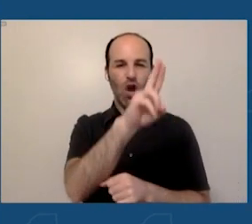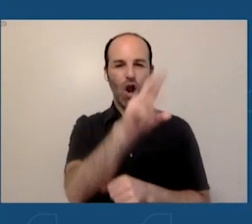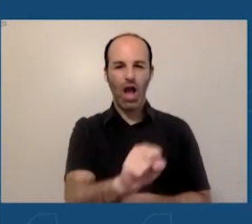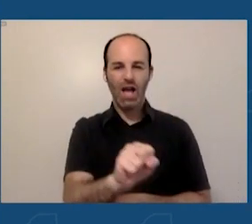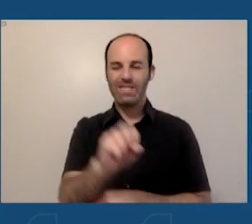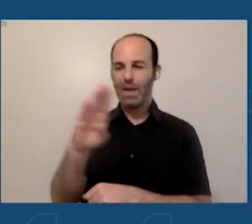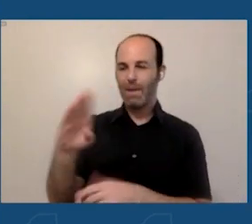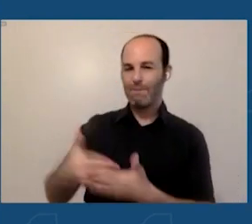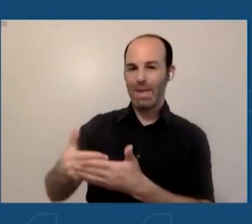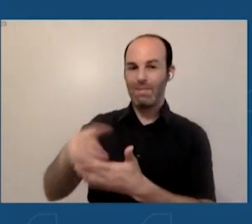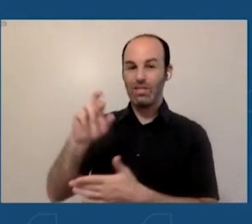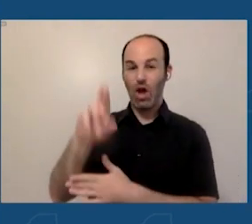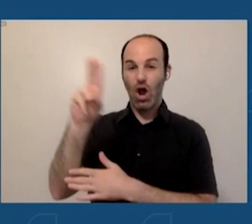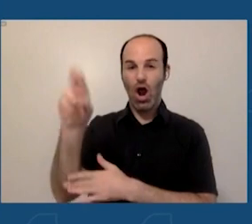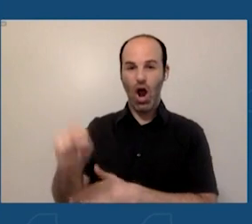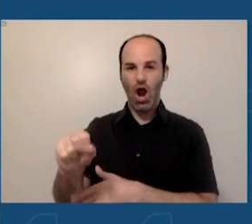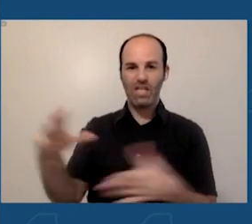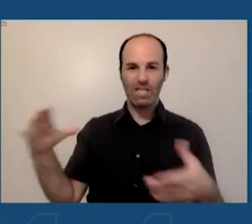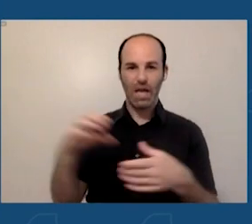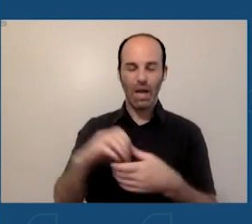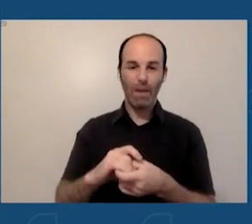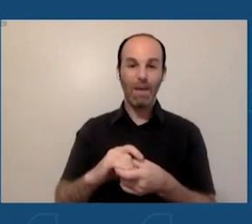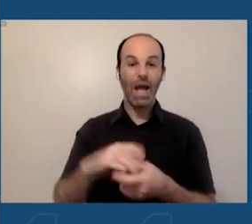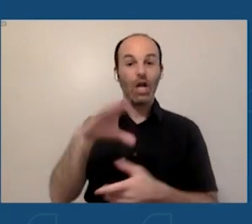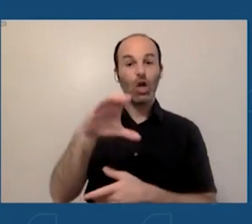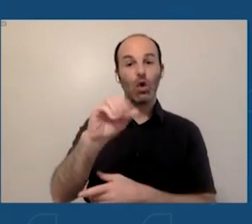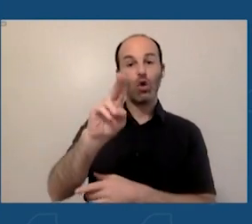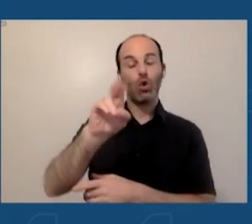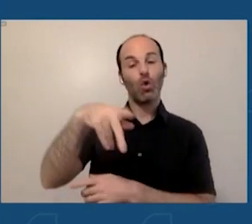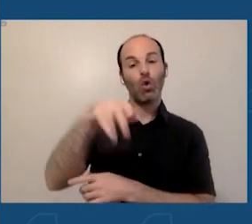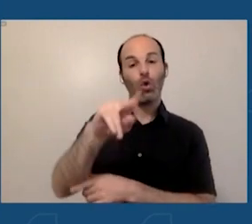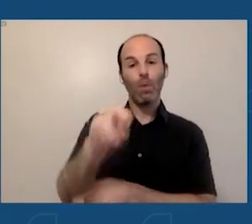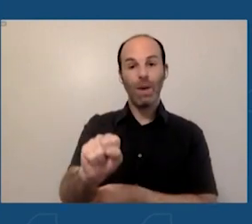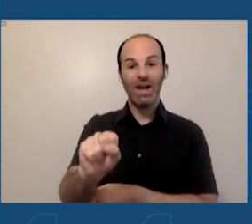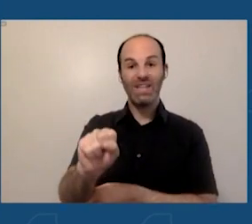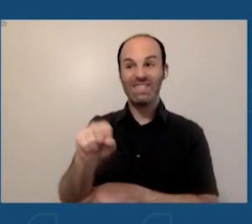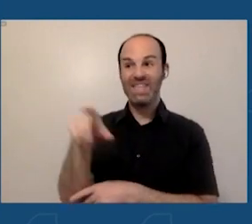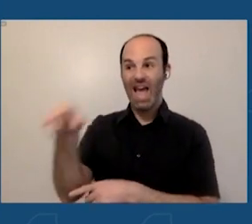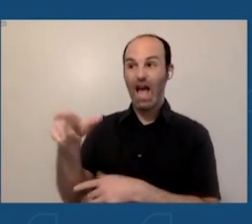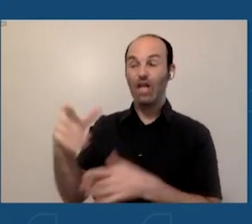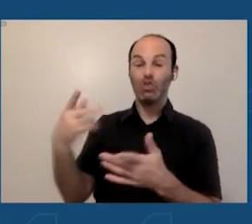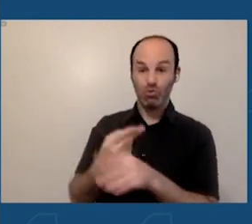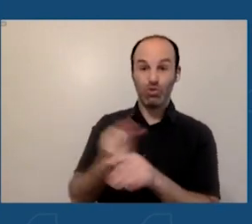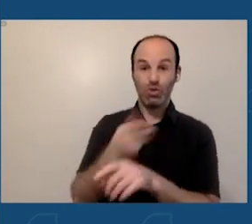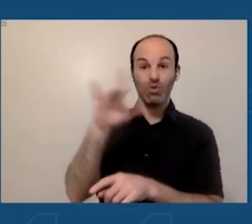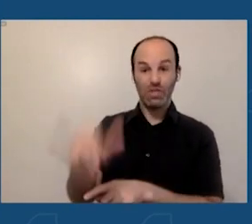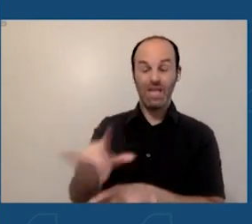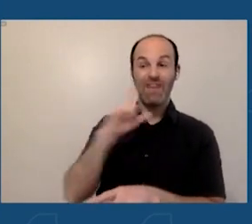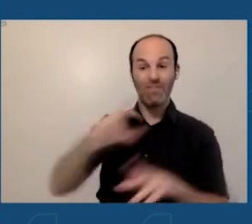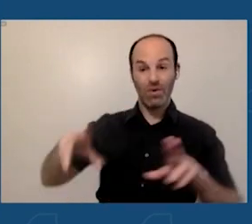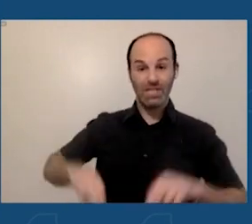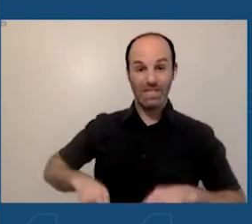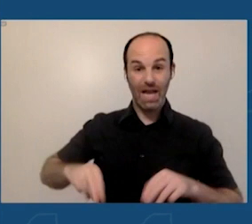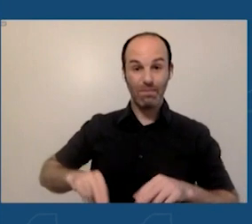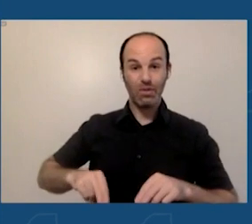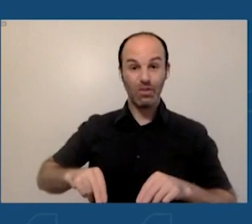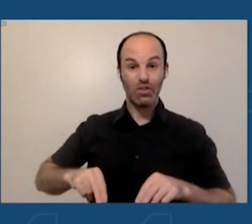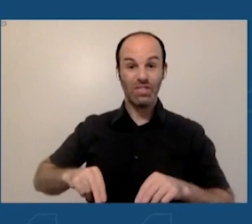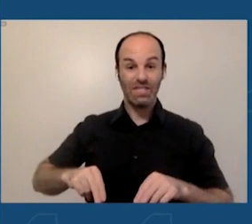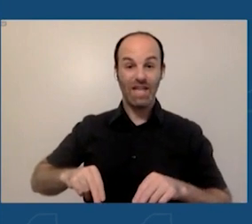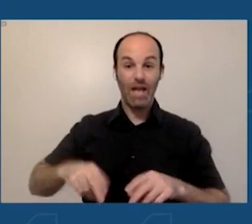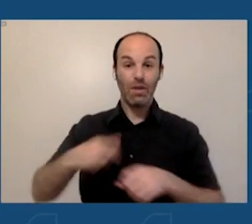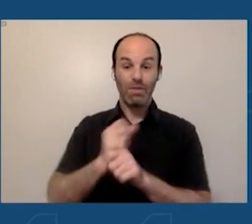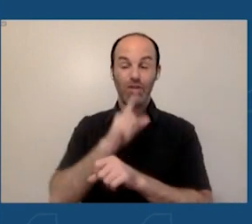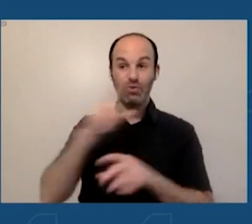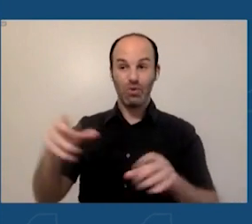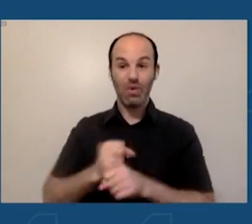Target and you buy 2 packs to get the $10 gift card because you know you're going to use it on the diapers the next time around.